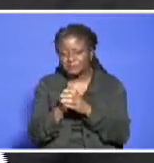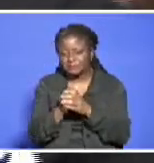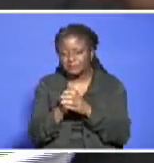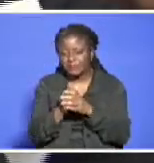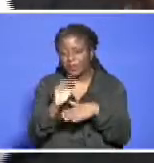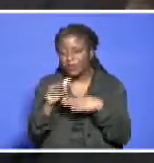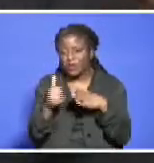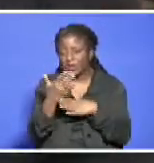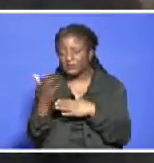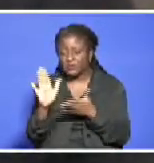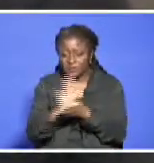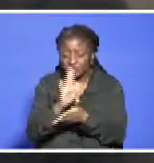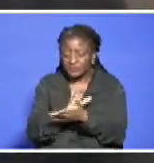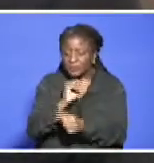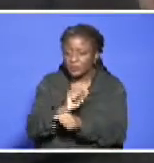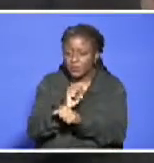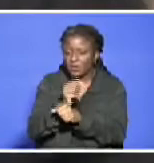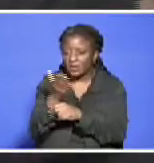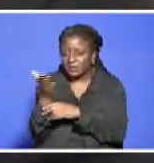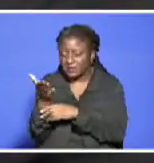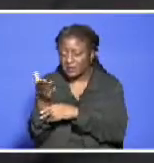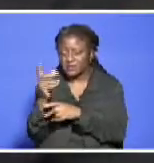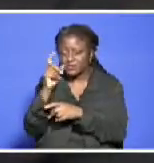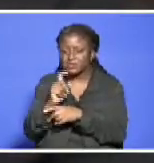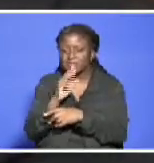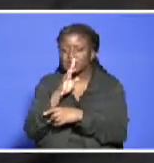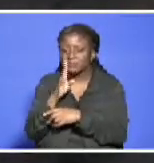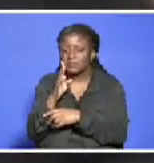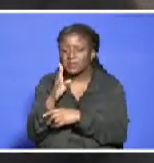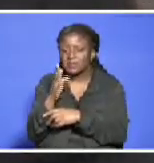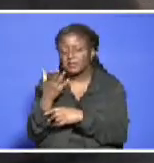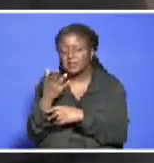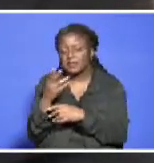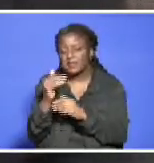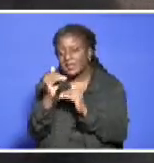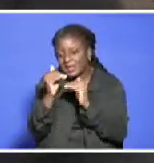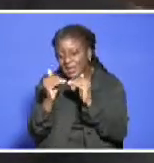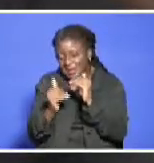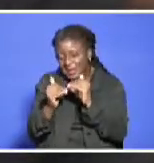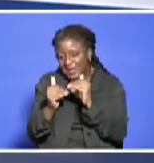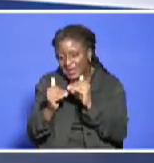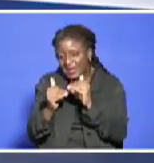your documents are in place, so it should be far less tedious.